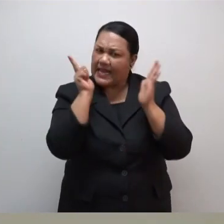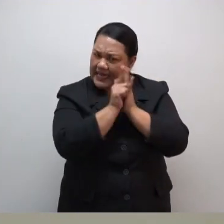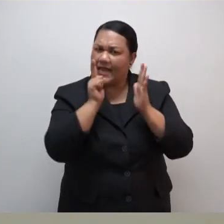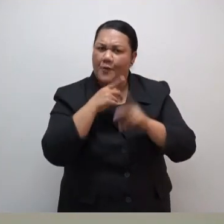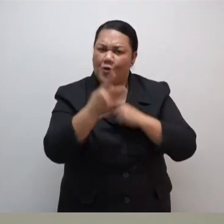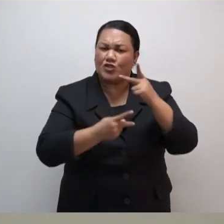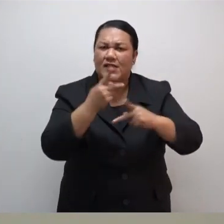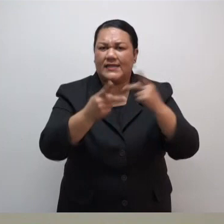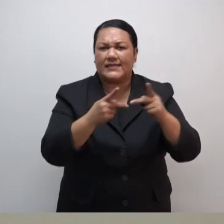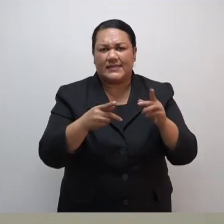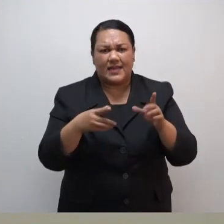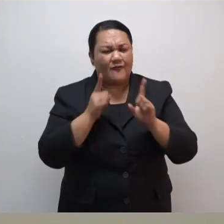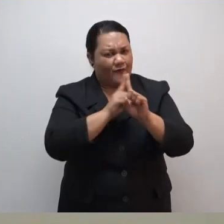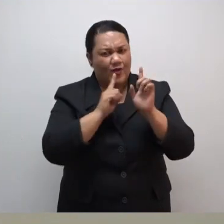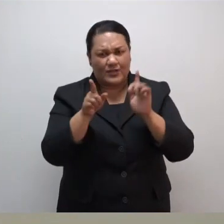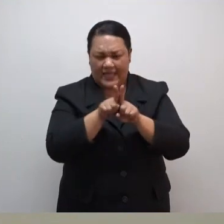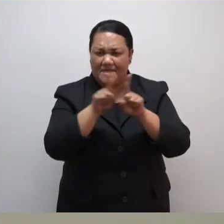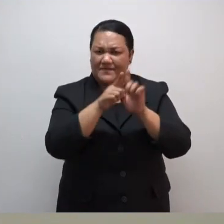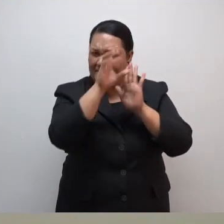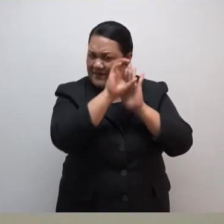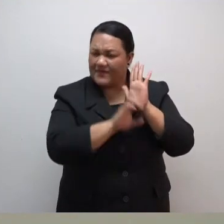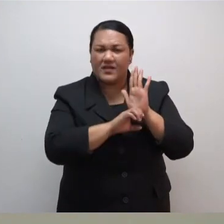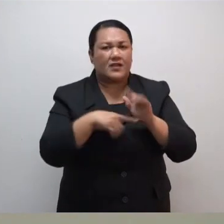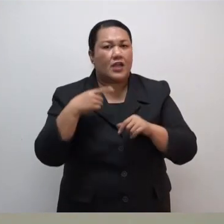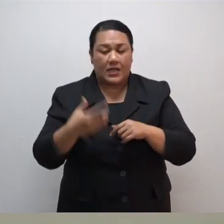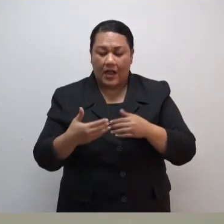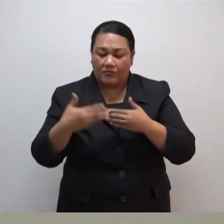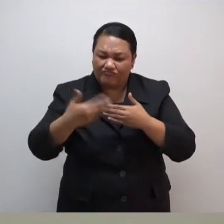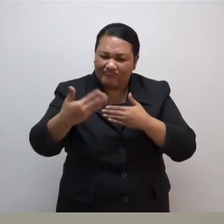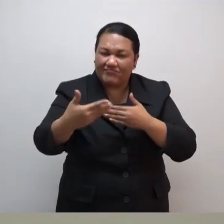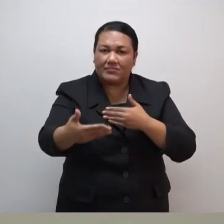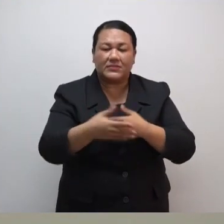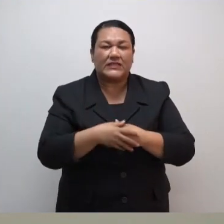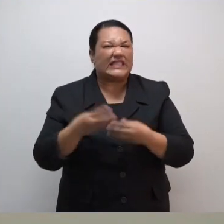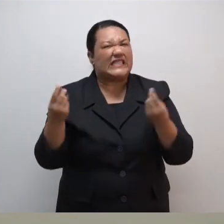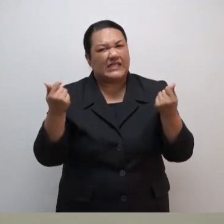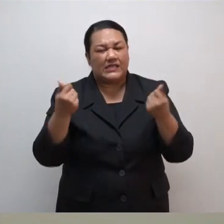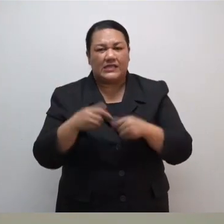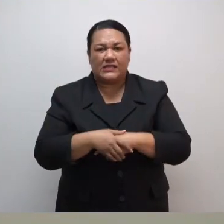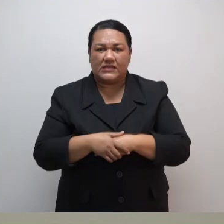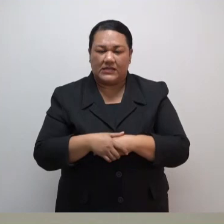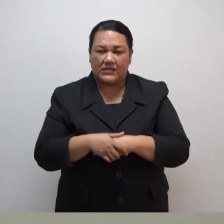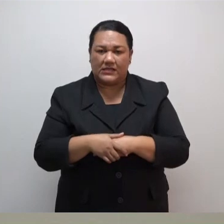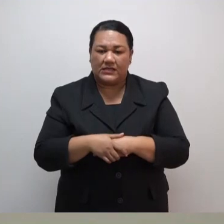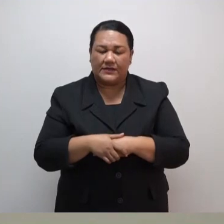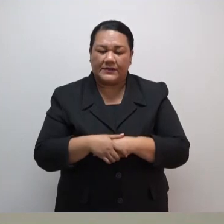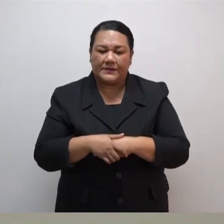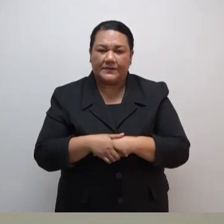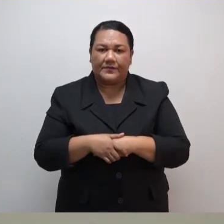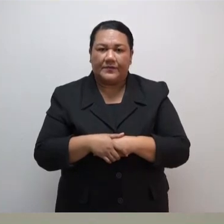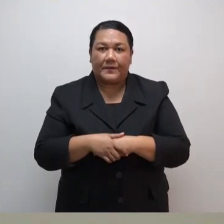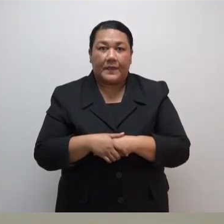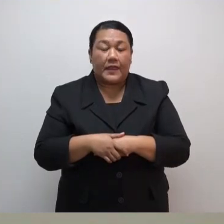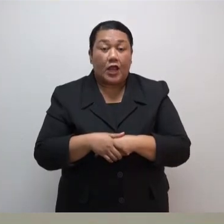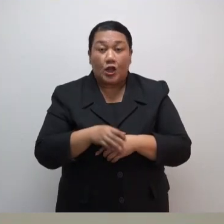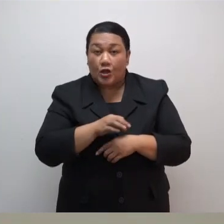by. Down the street, of course, you can be called all sorts of aliases. I'm sure you got an alias too. People, friends call you. Doesn't mean,